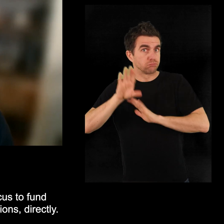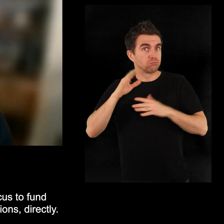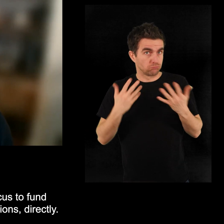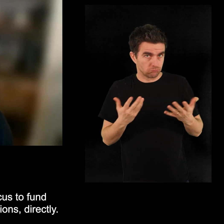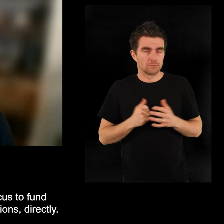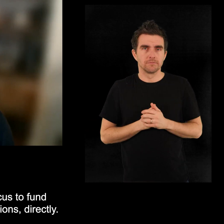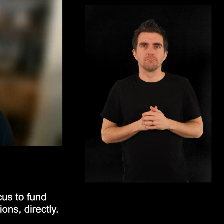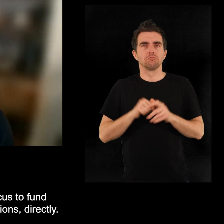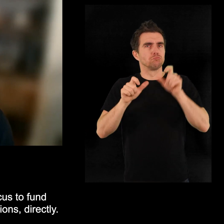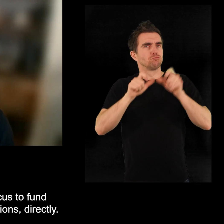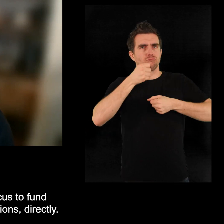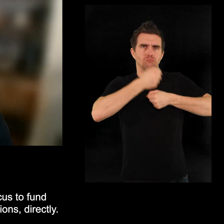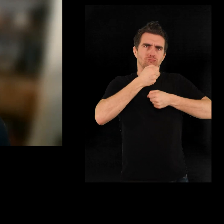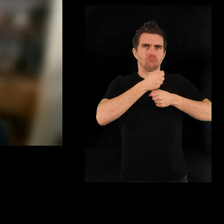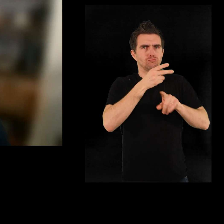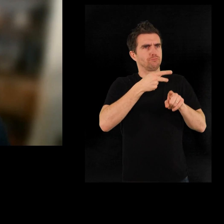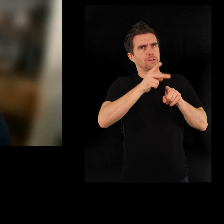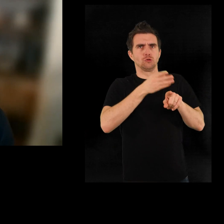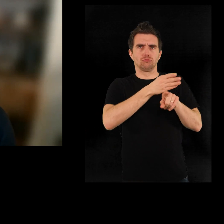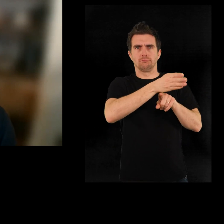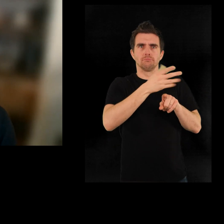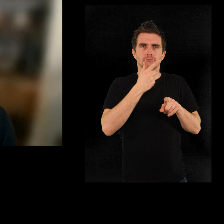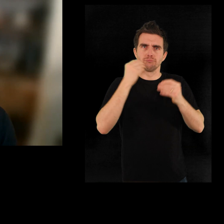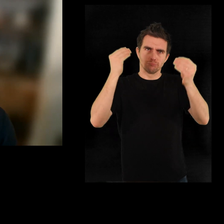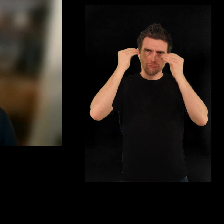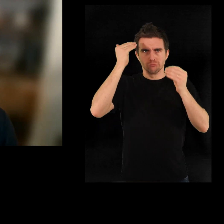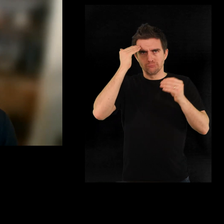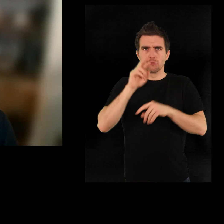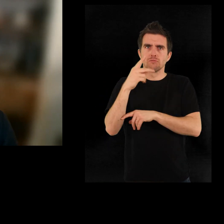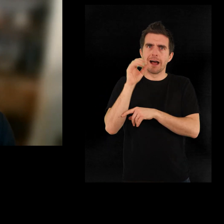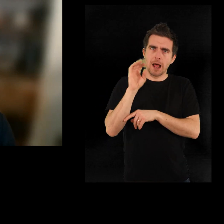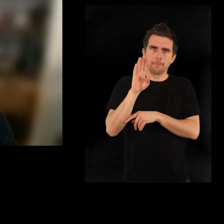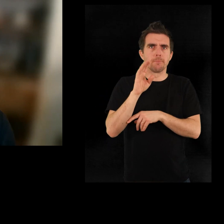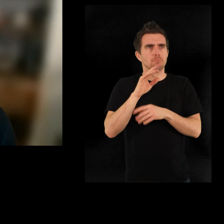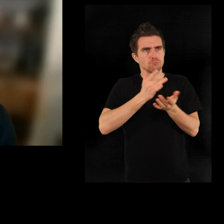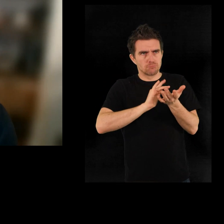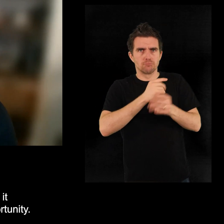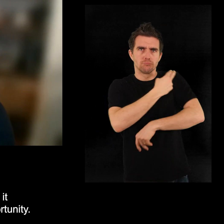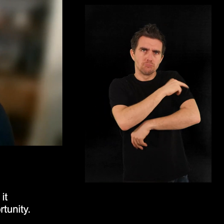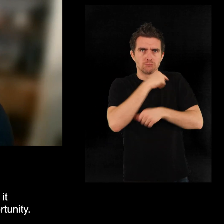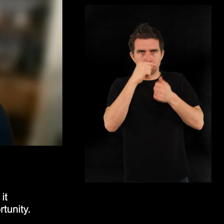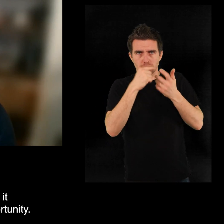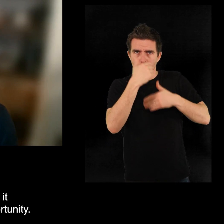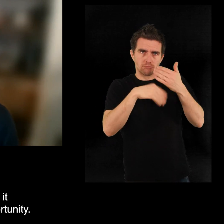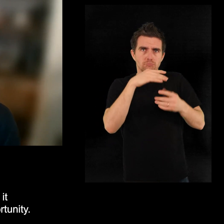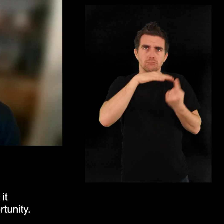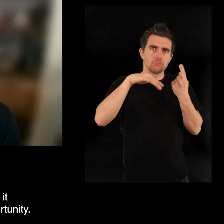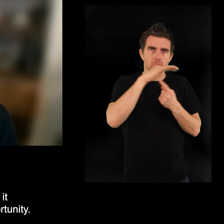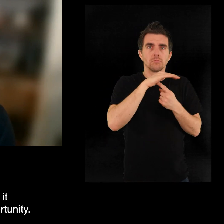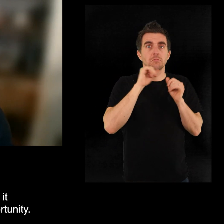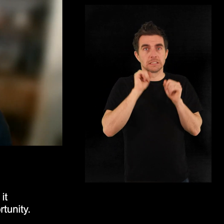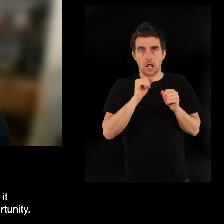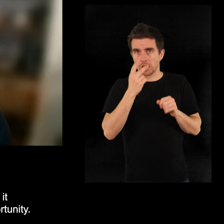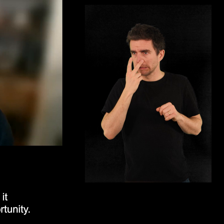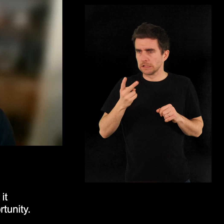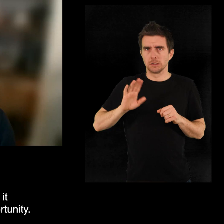people's organisations directly. And I think you may all benefit from that in the future. So that could be a threat, but it